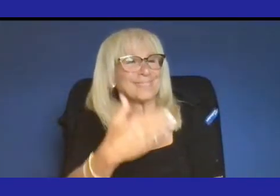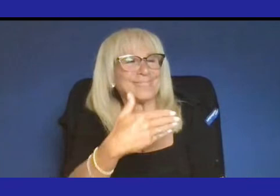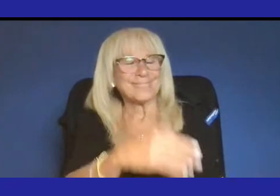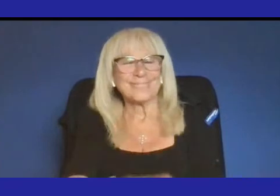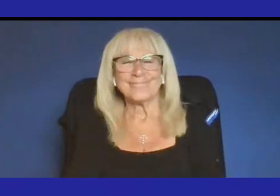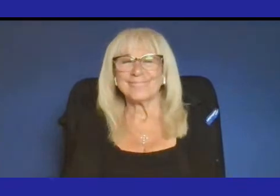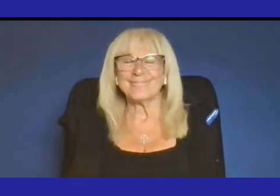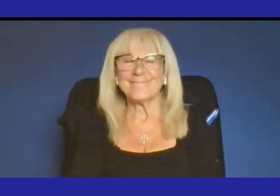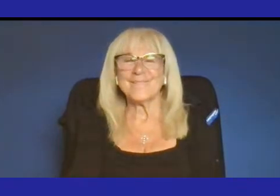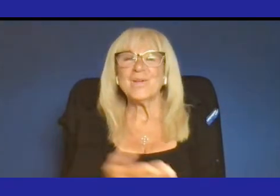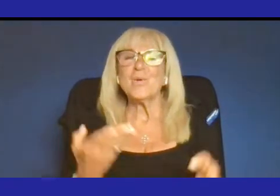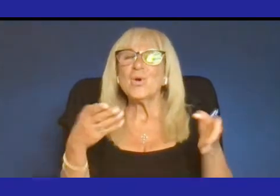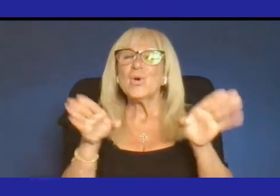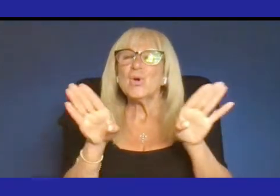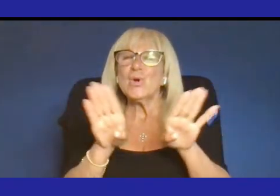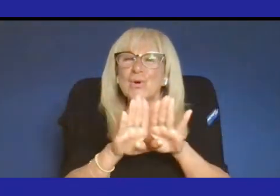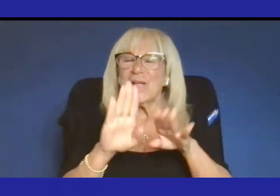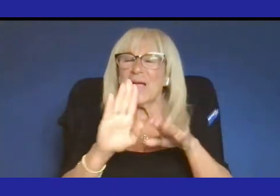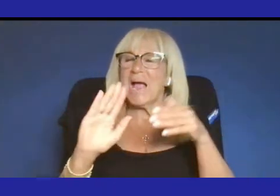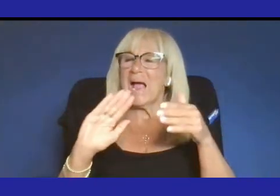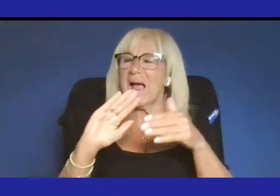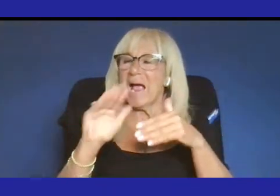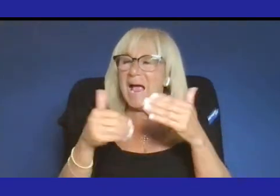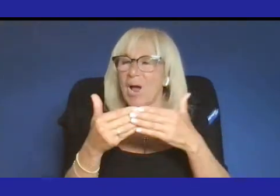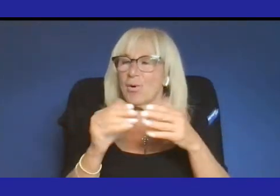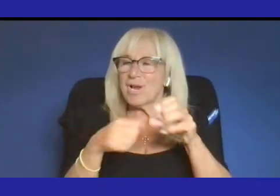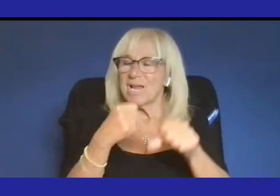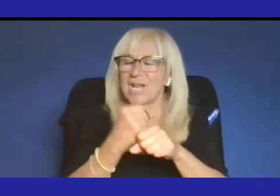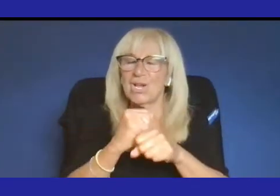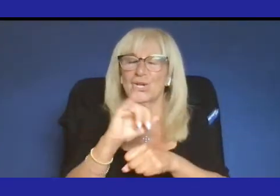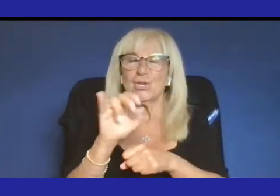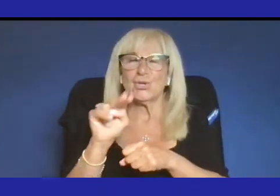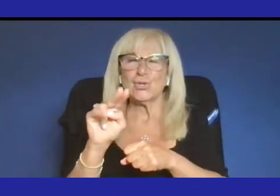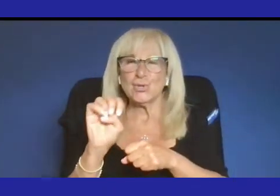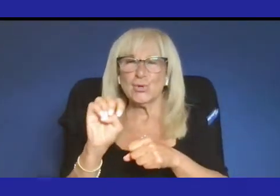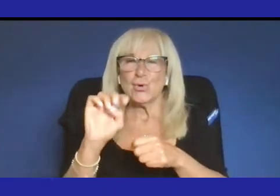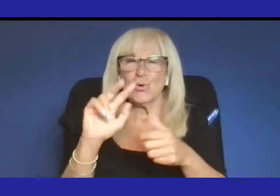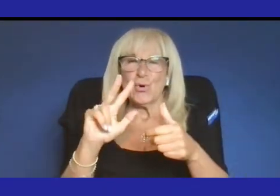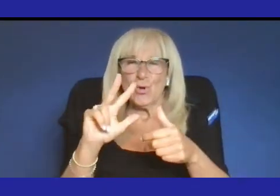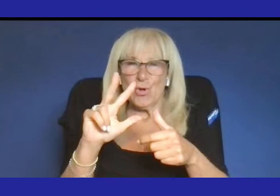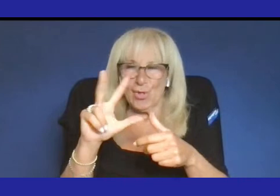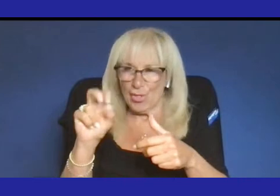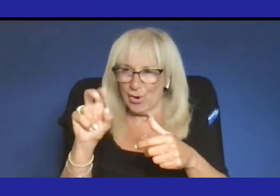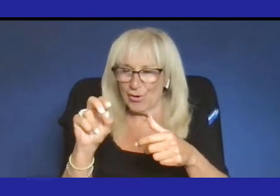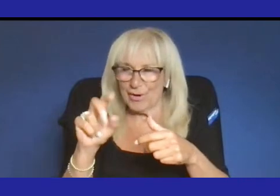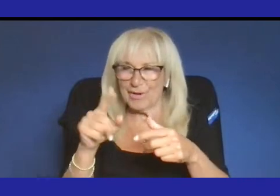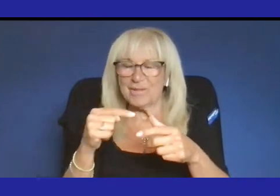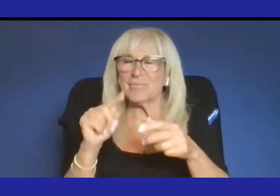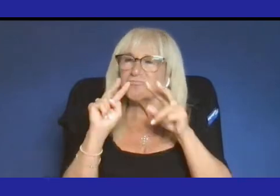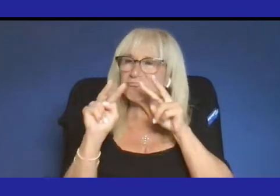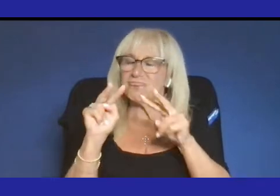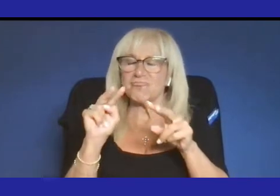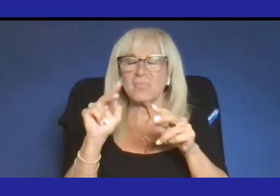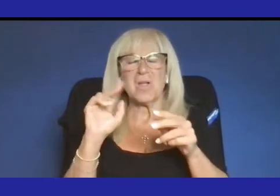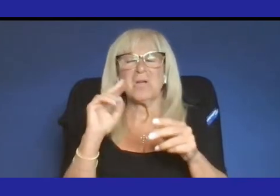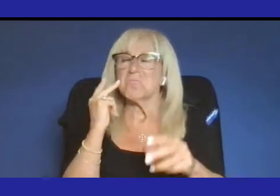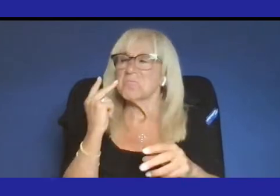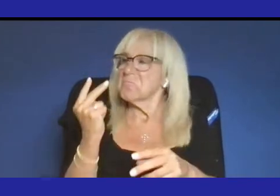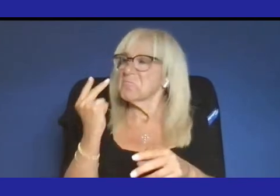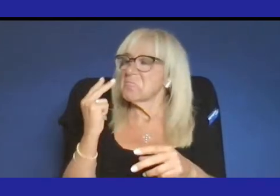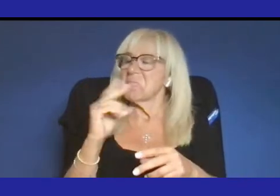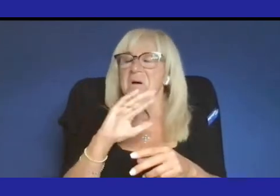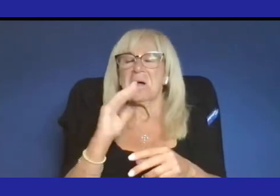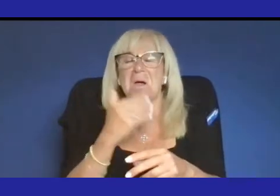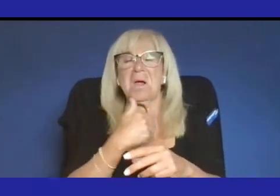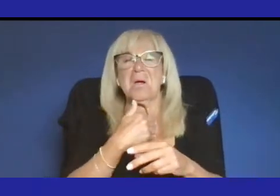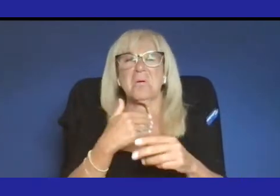As we've closed out our fiscal year on June 30th, we are reflecting on the accomplishments of our facilities development team this past year. On the capital front,